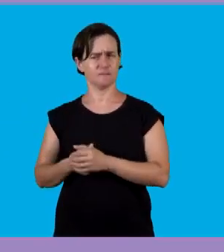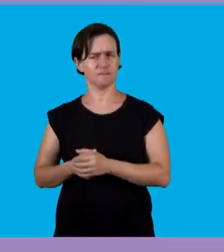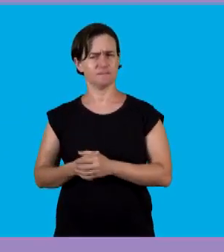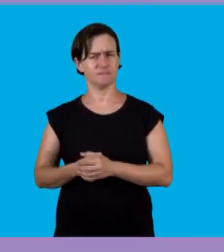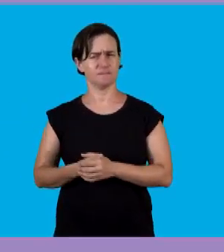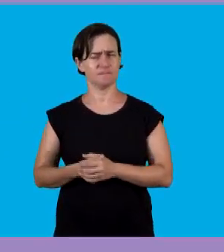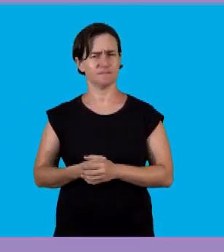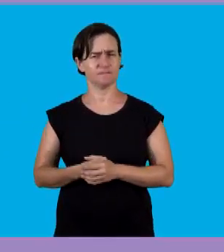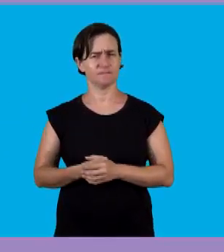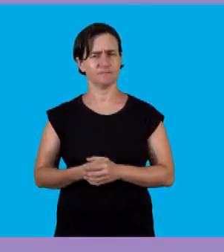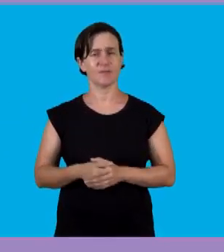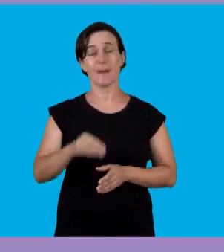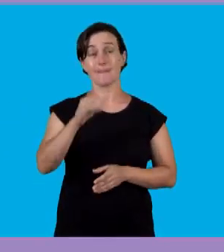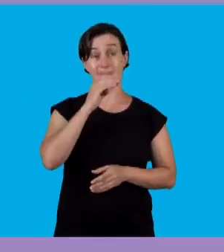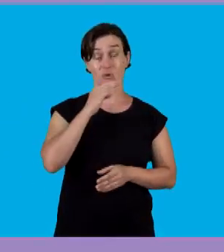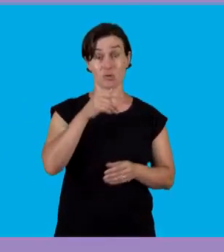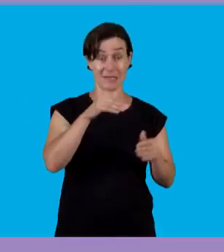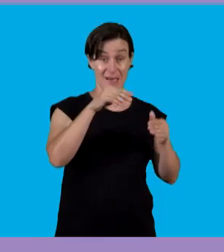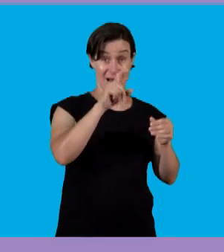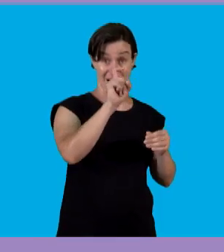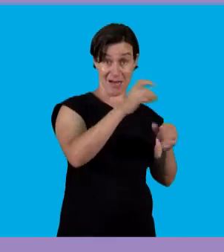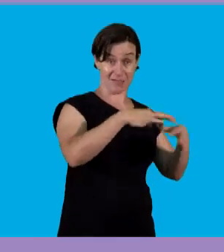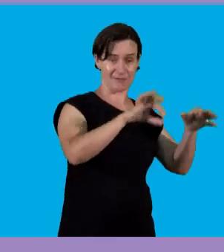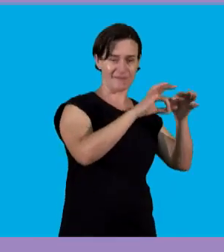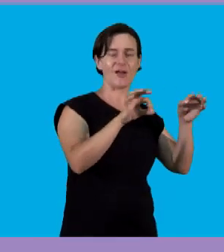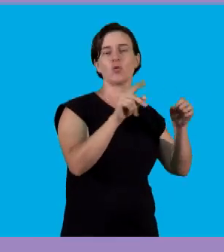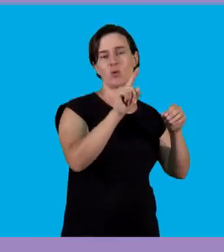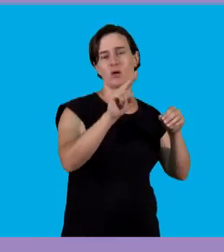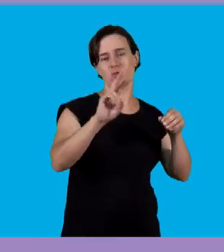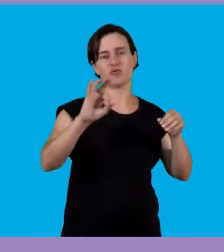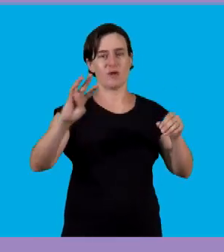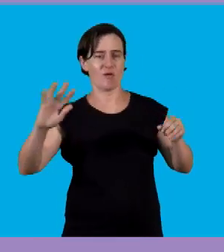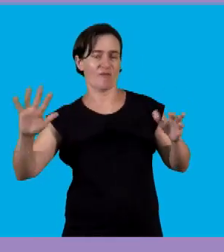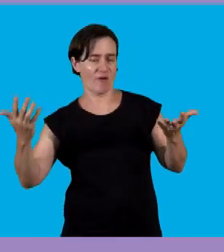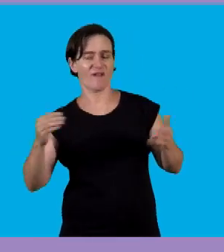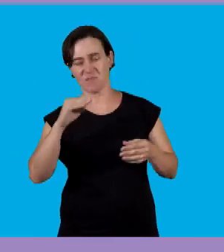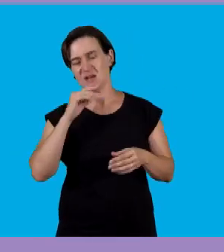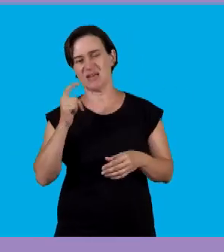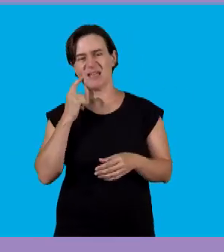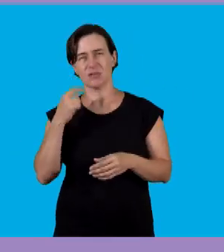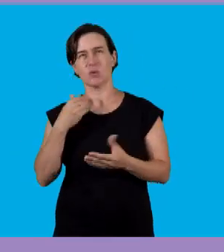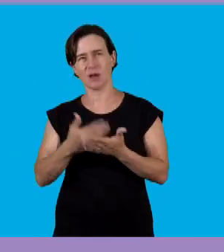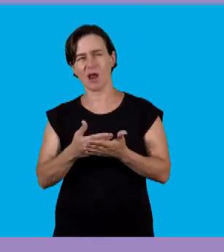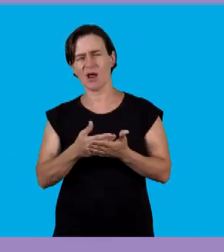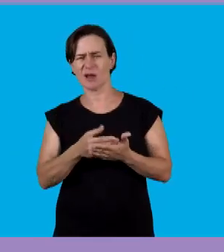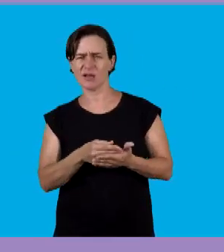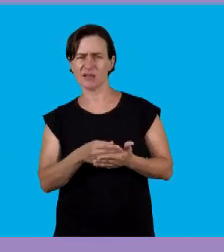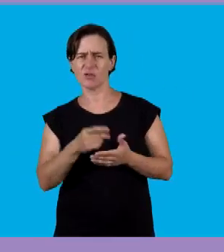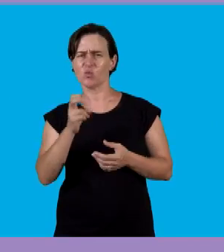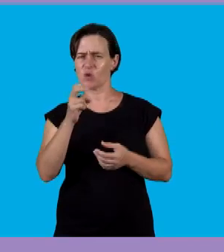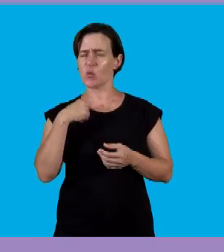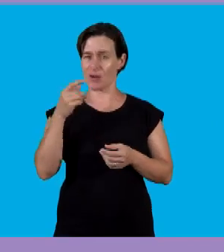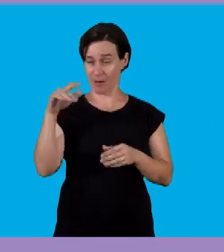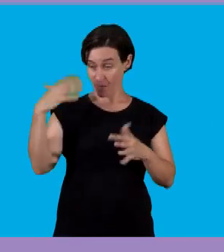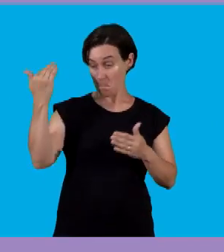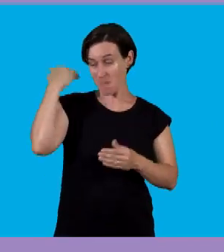values, because the input values are consecutive numbers, then that means that they form a pattern. It means we can use our knowledge that we learned